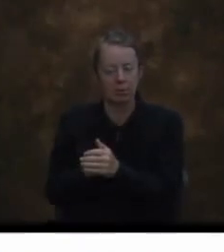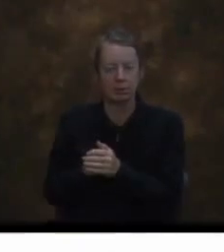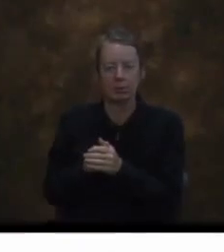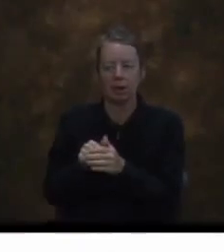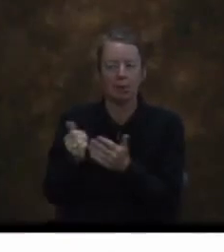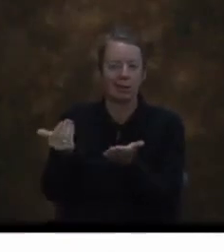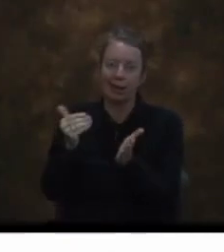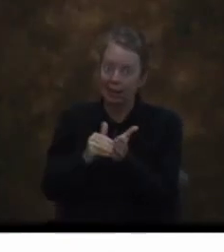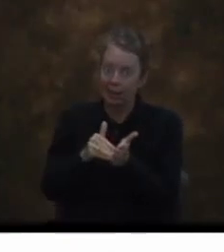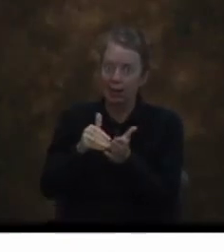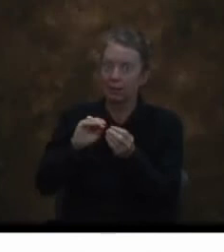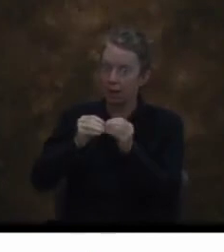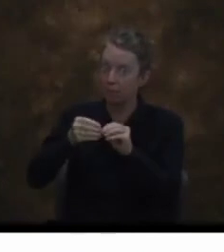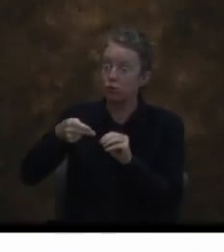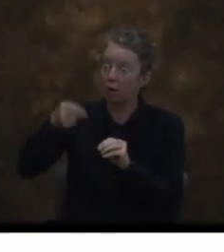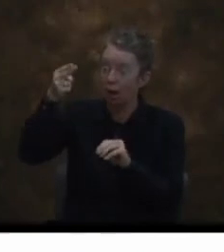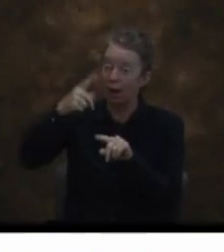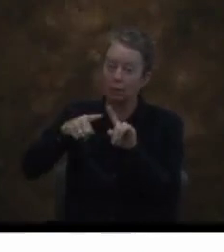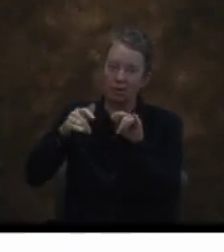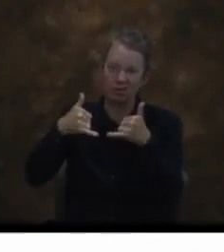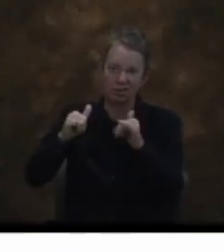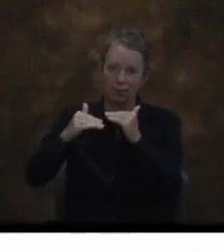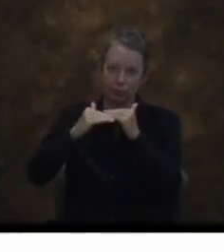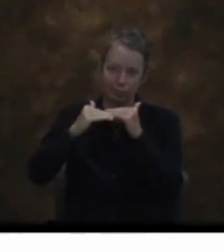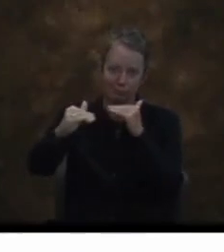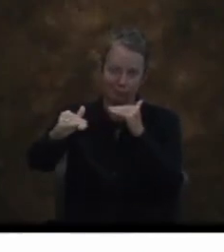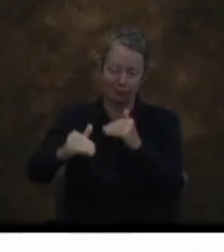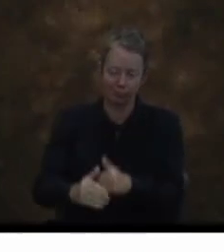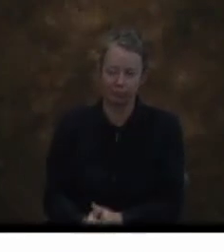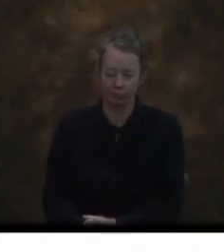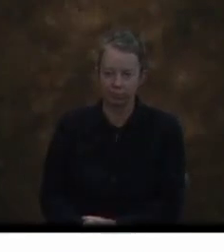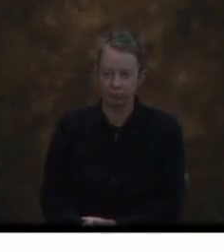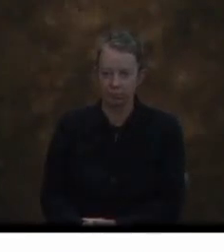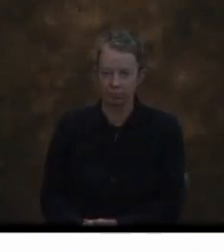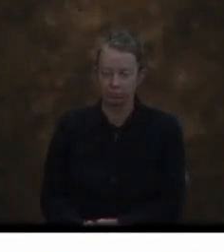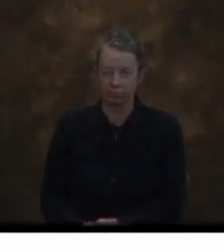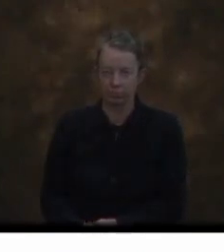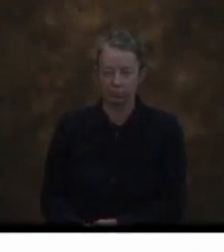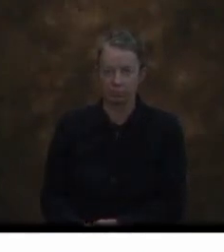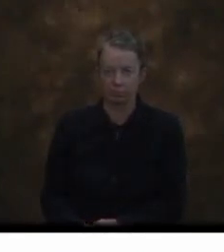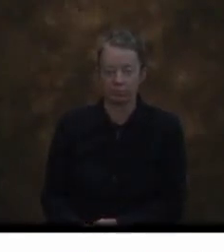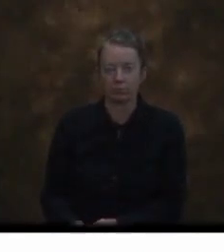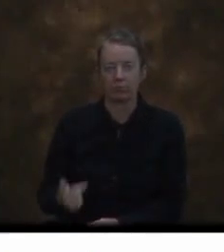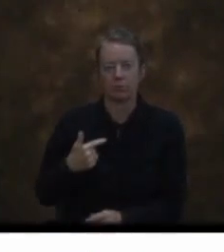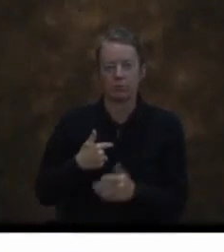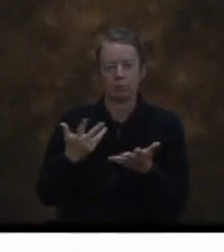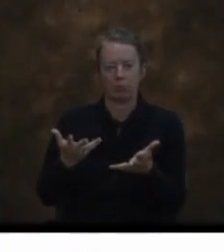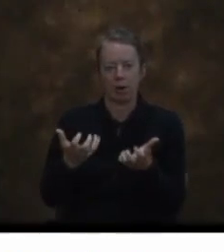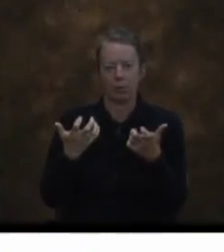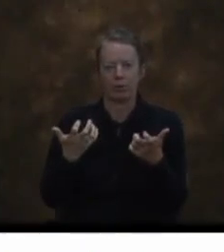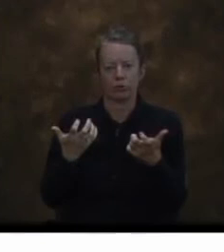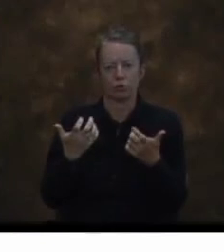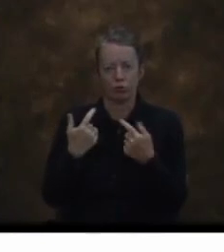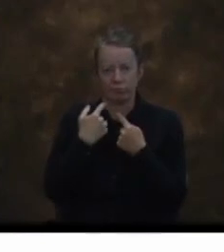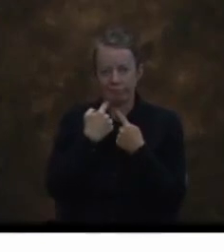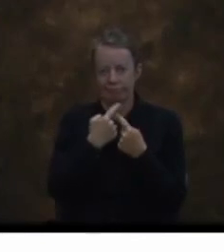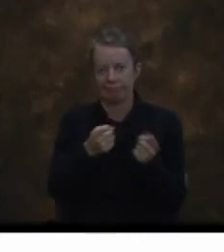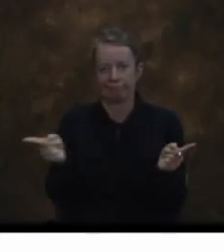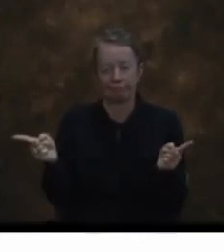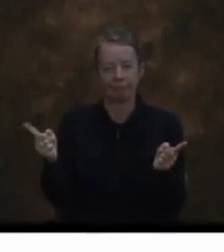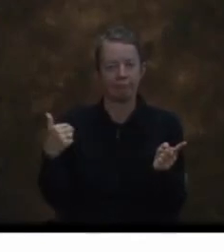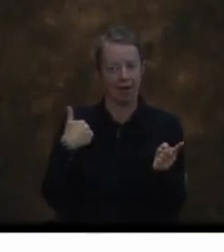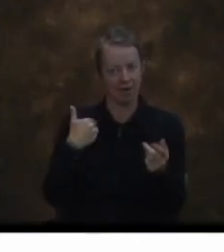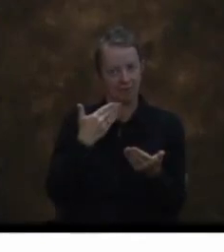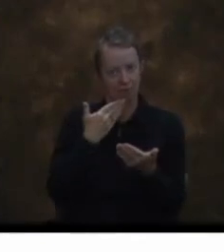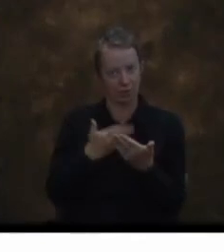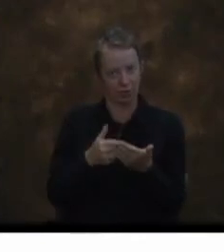levels, but some leveling off. So I did want to say that there's some good news